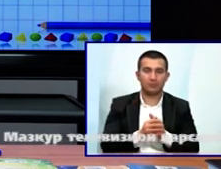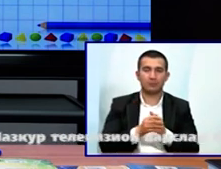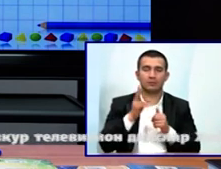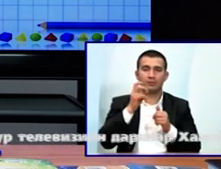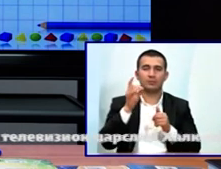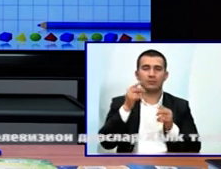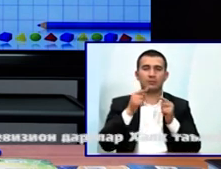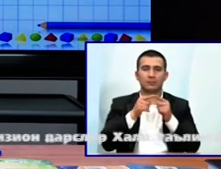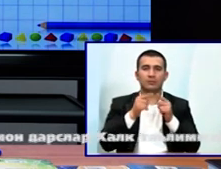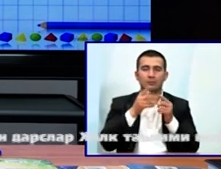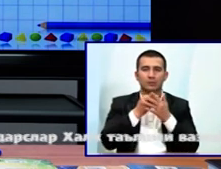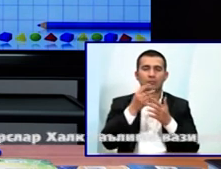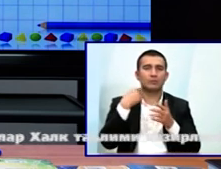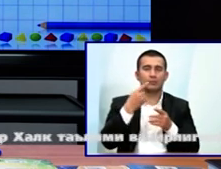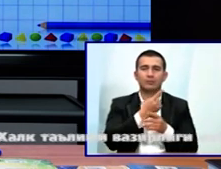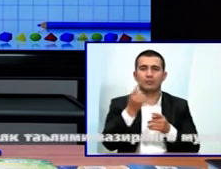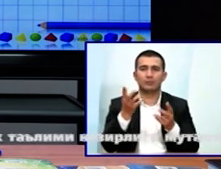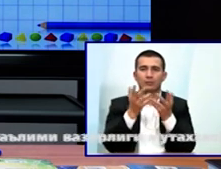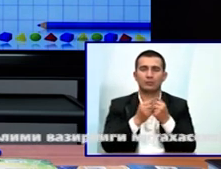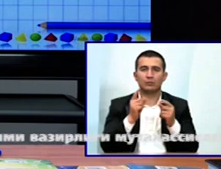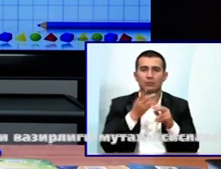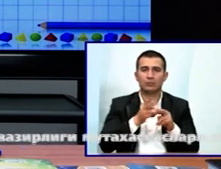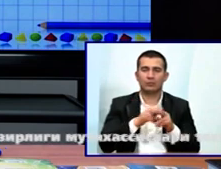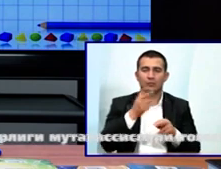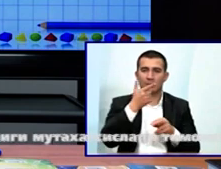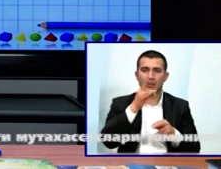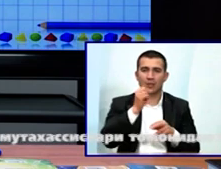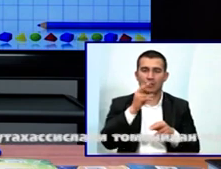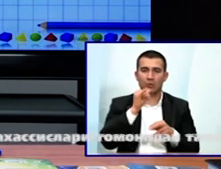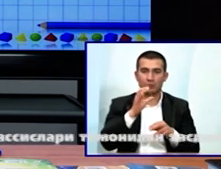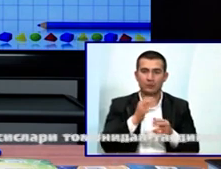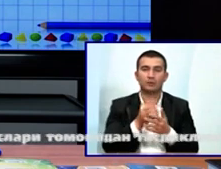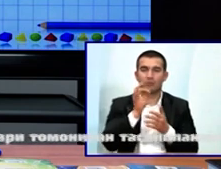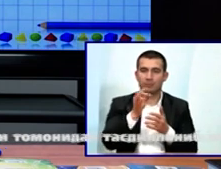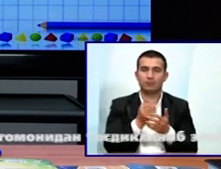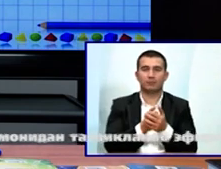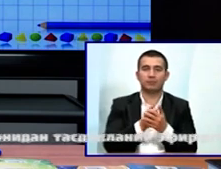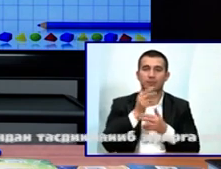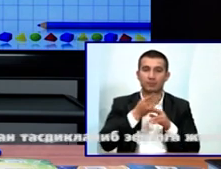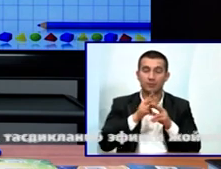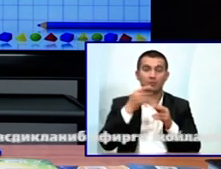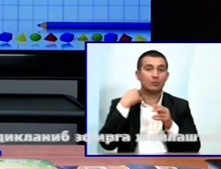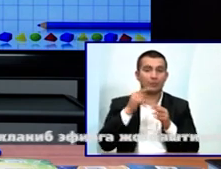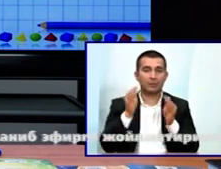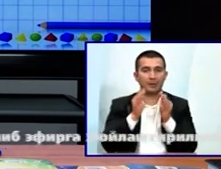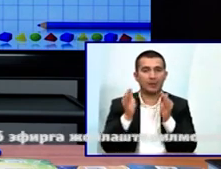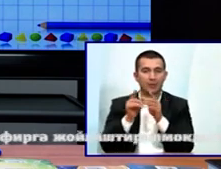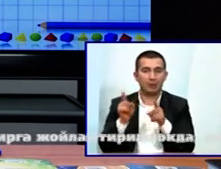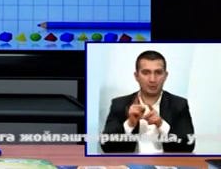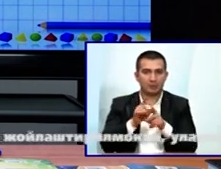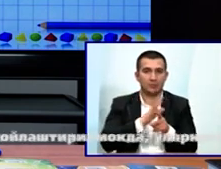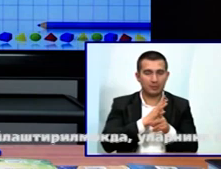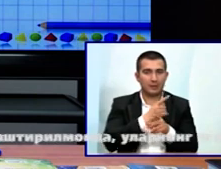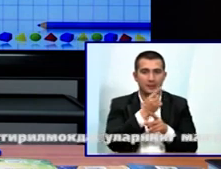edi? Barakalla. Gradus. Ammo uning kichik birliklari ham mavjud. Uning kichik